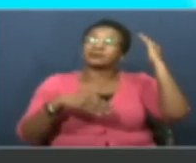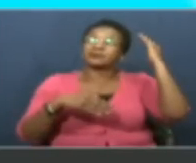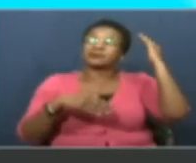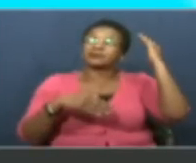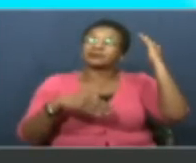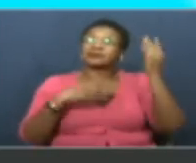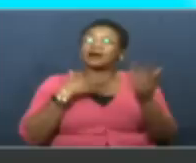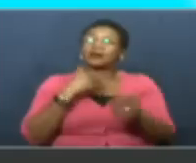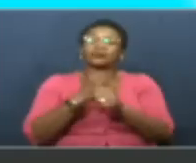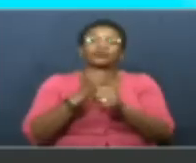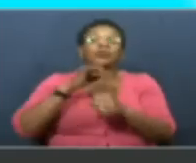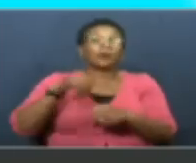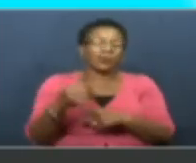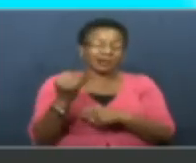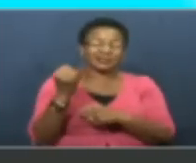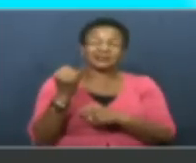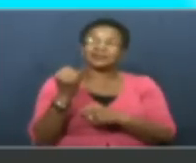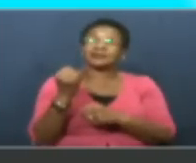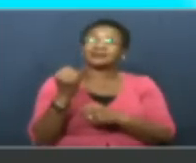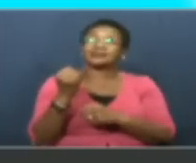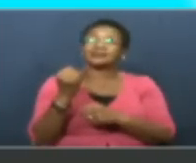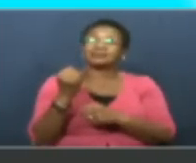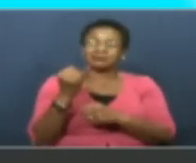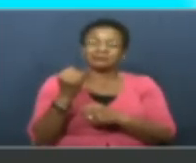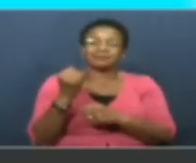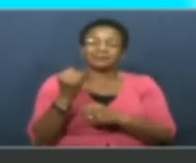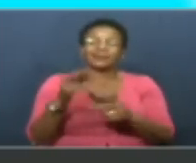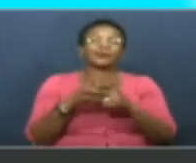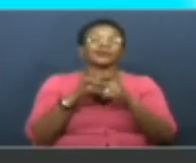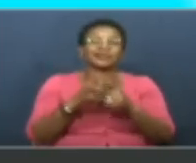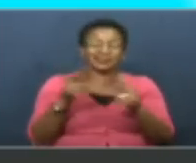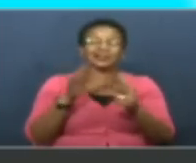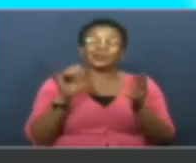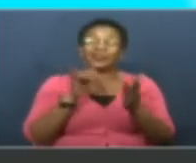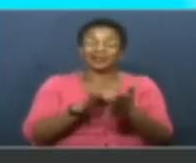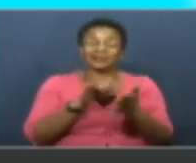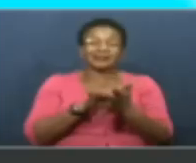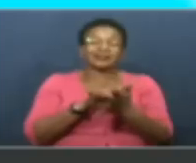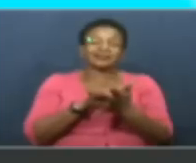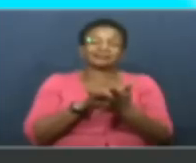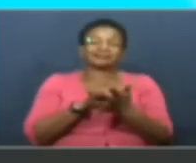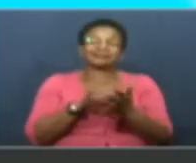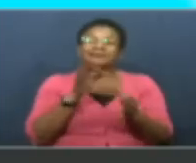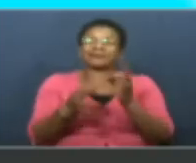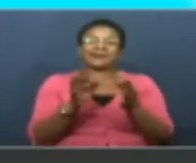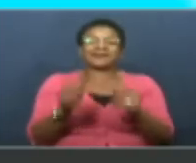I want to do journalism. Ah. Yeah. So you're sort of in the line that your picture hata kama ilikuwa tu ya simu